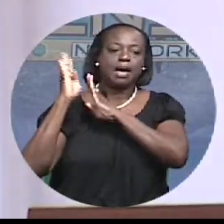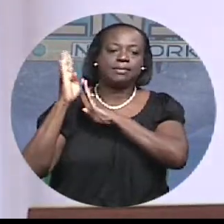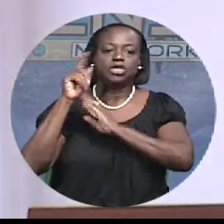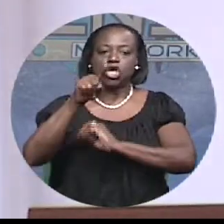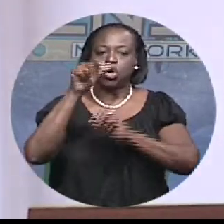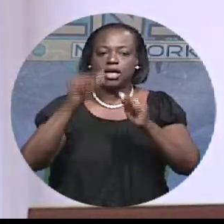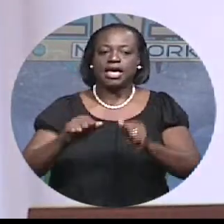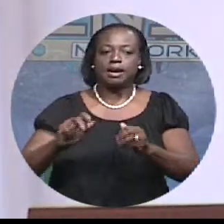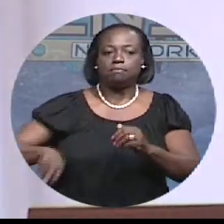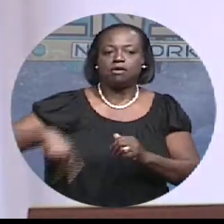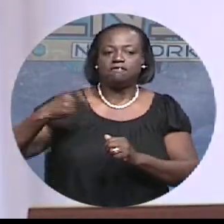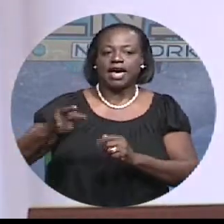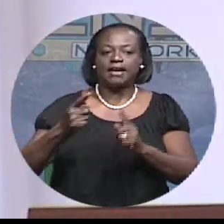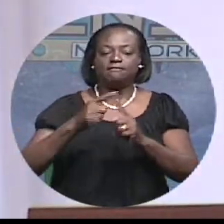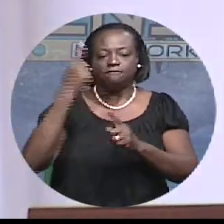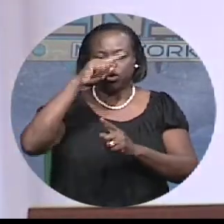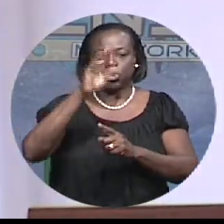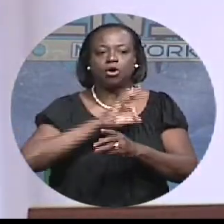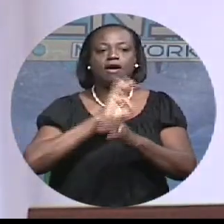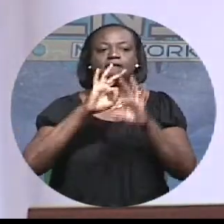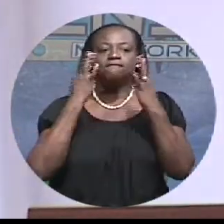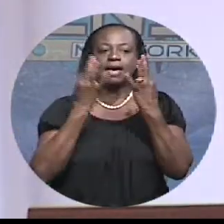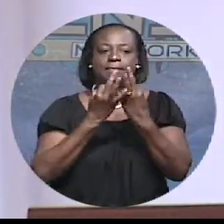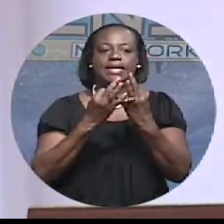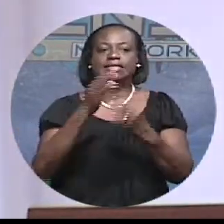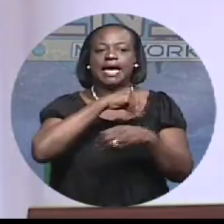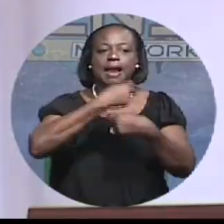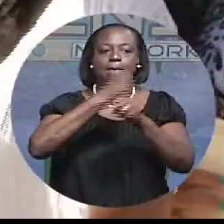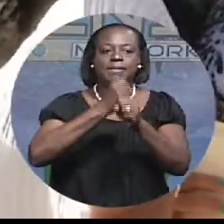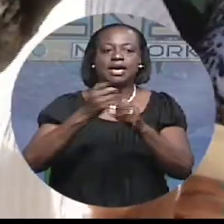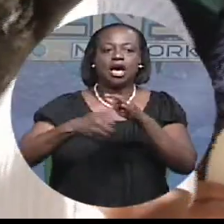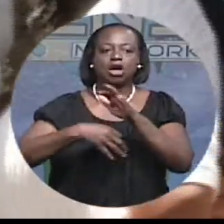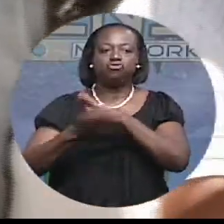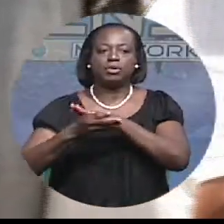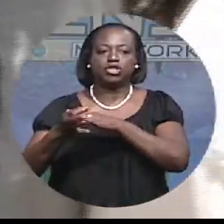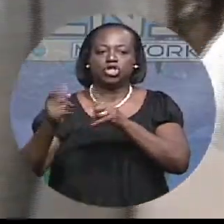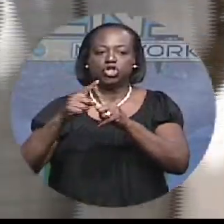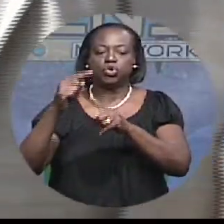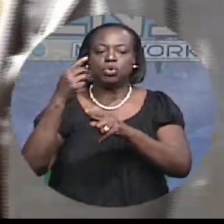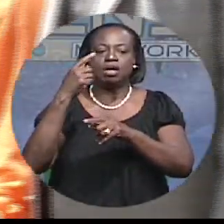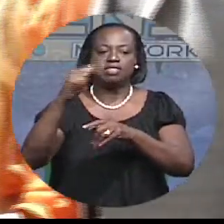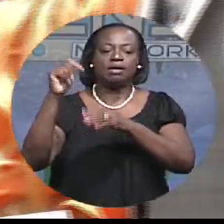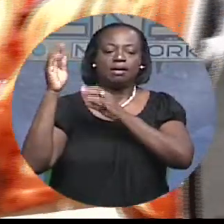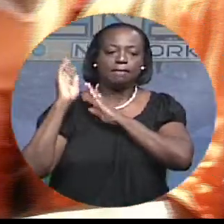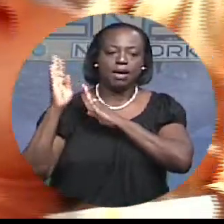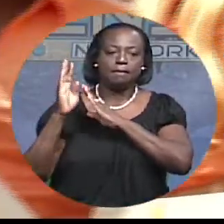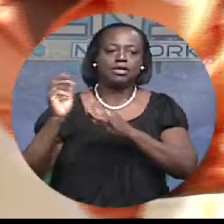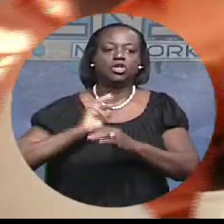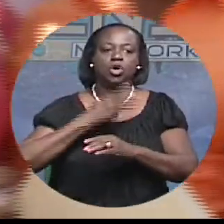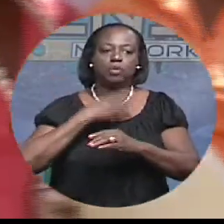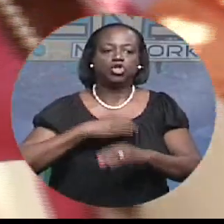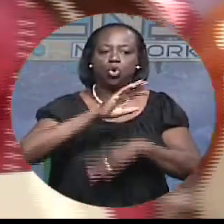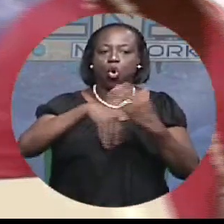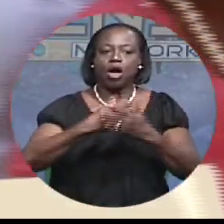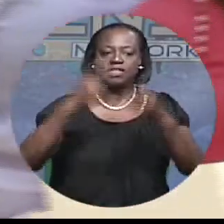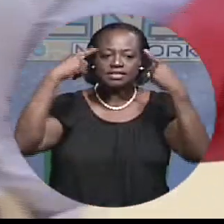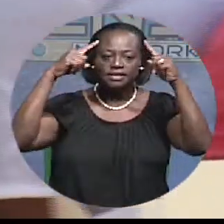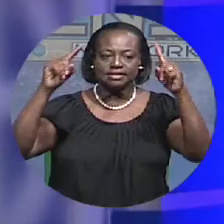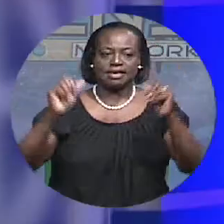valuable contributions to our society. Once again, on behalf of Island Luck and its management, we wish you much success in your future